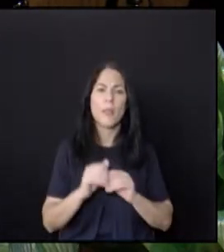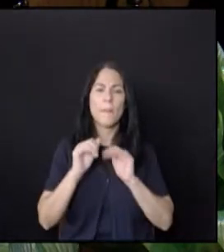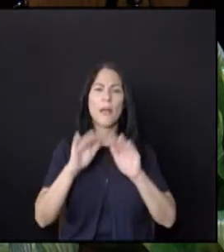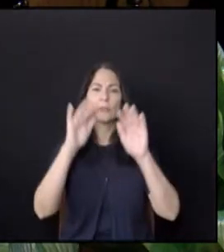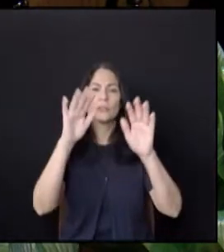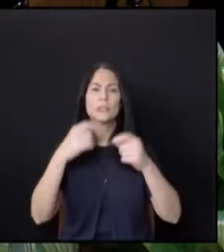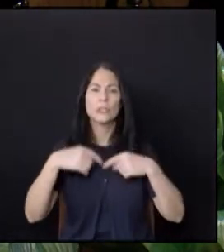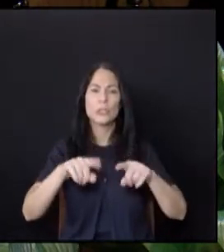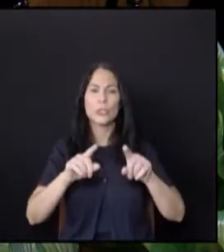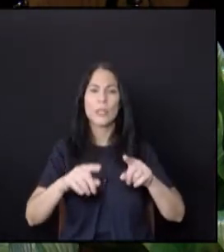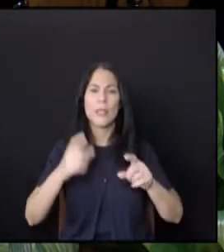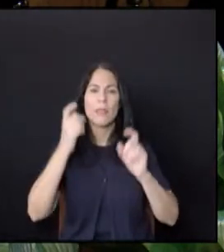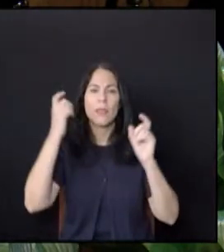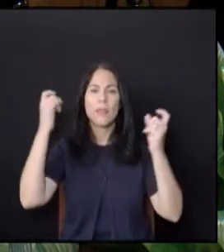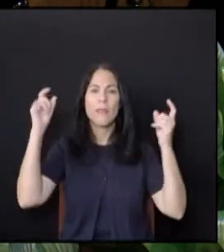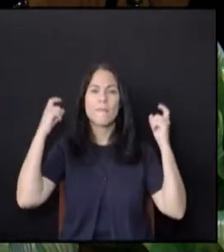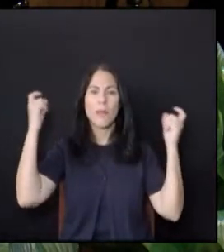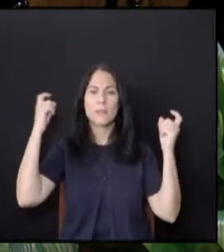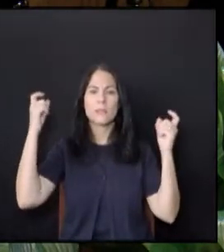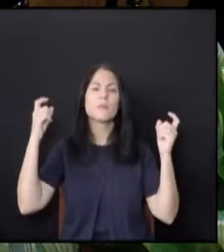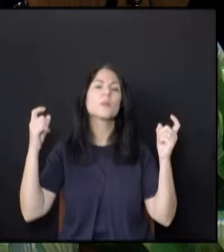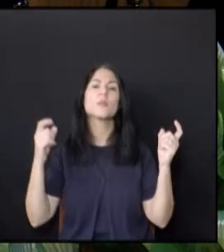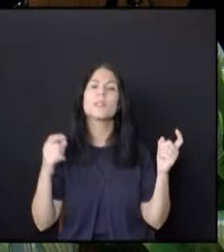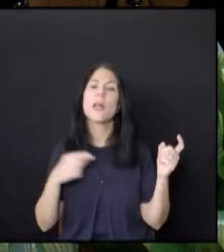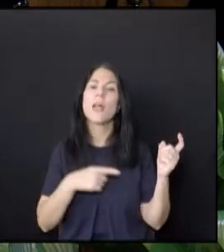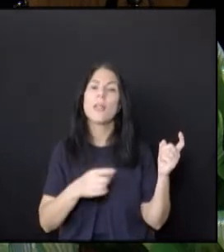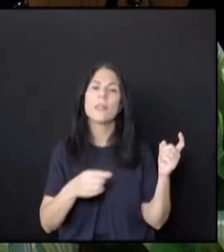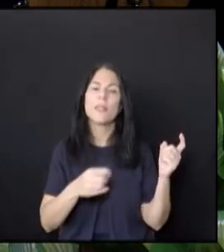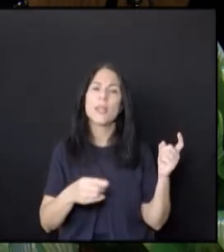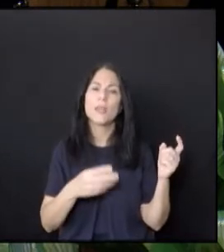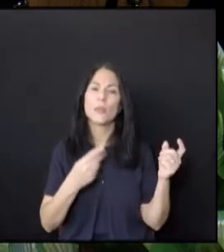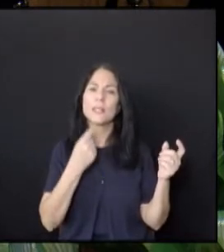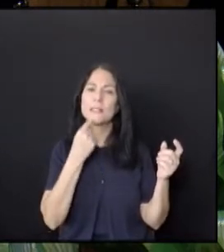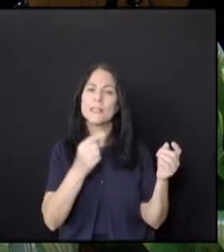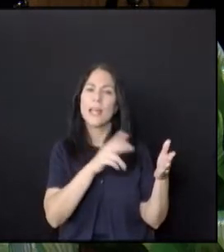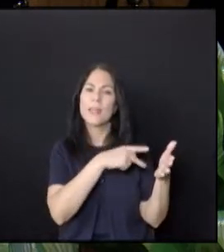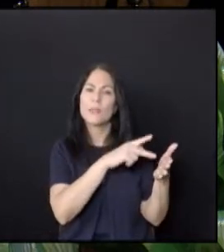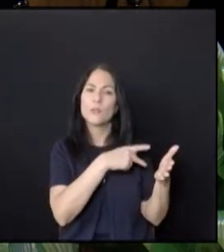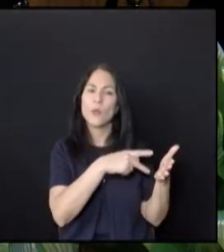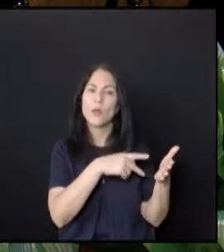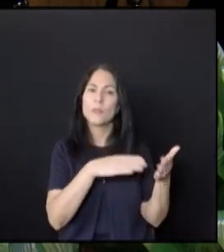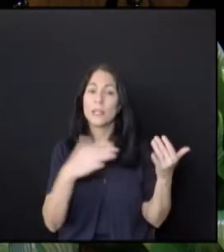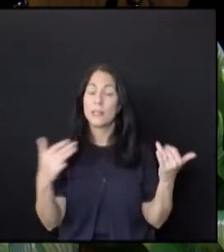Passover. But now, in the mouths of these crowds at least, this psalm